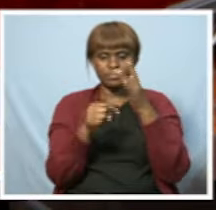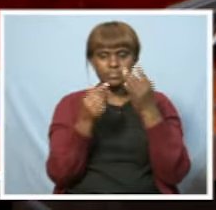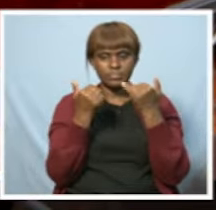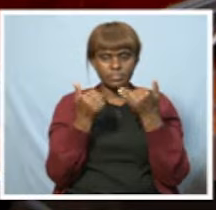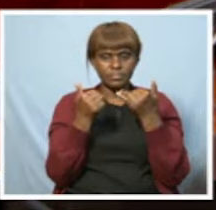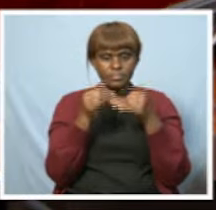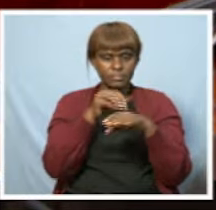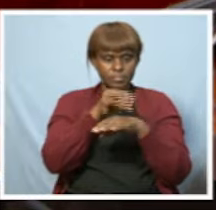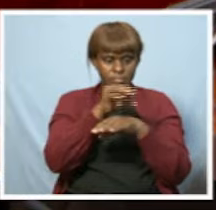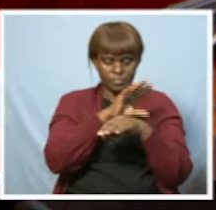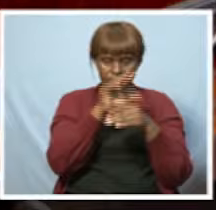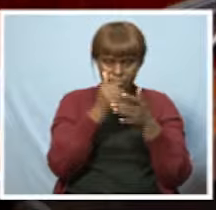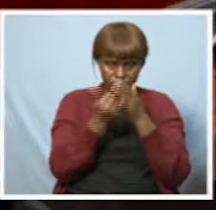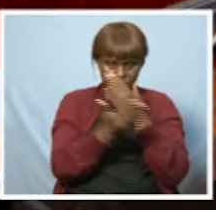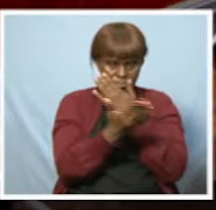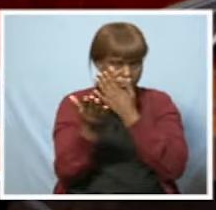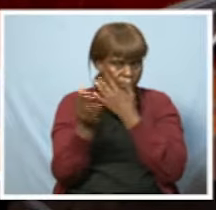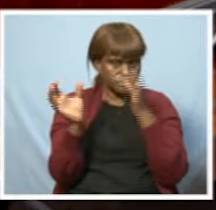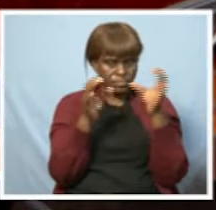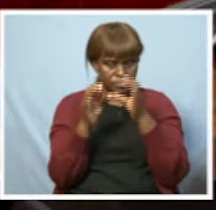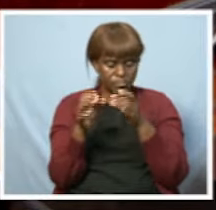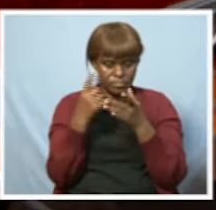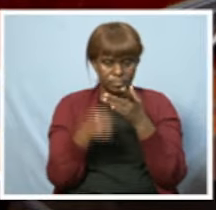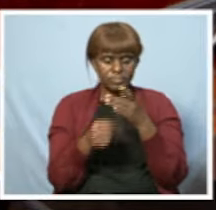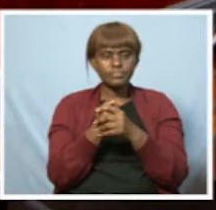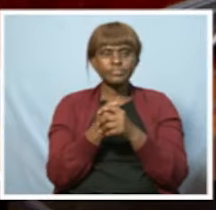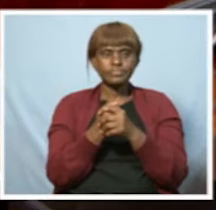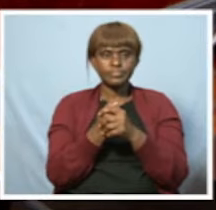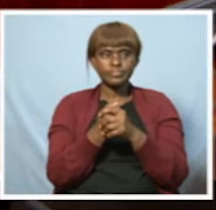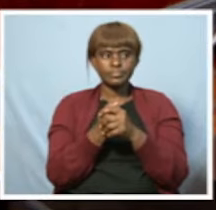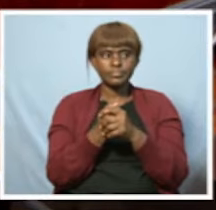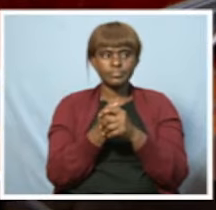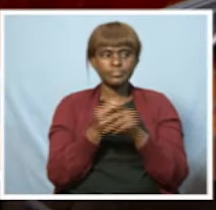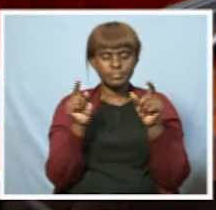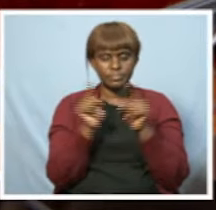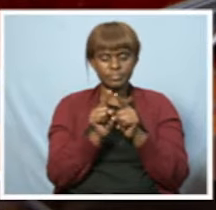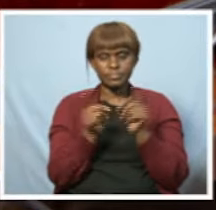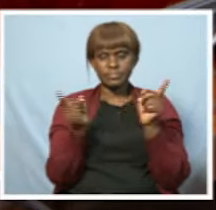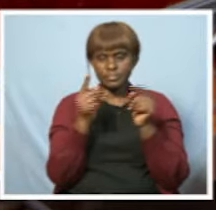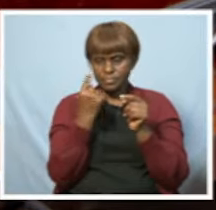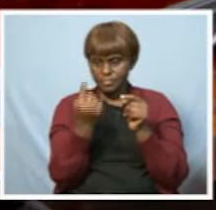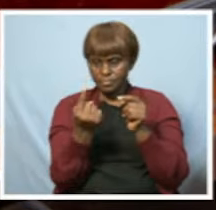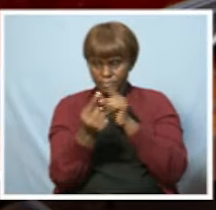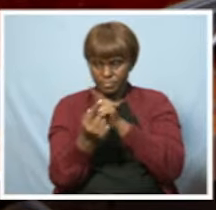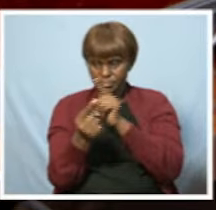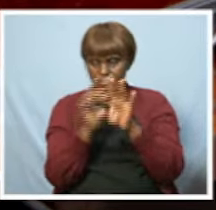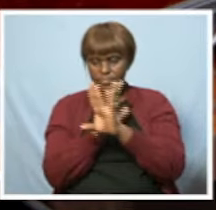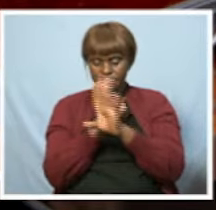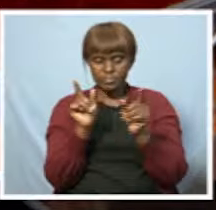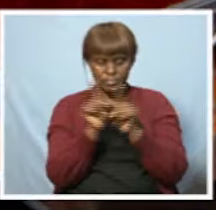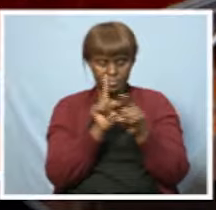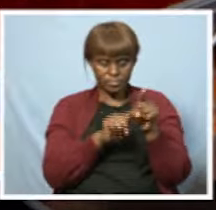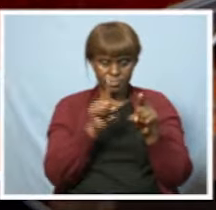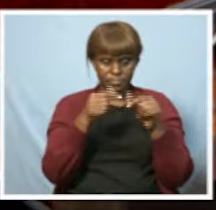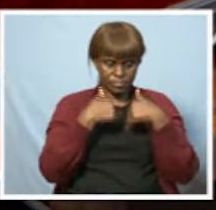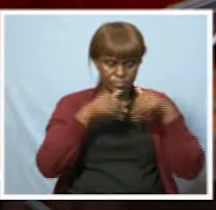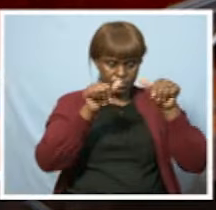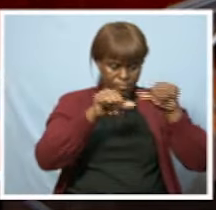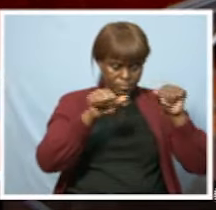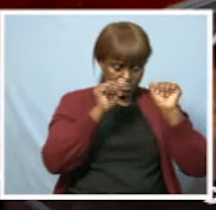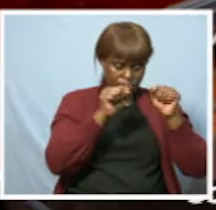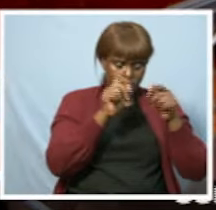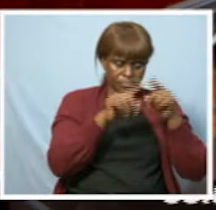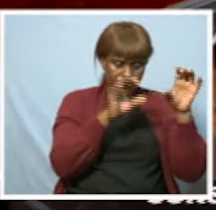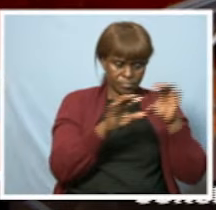the advice of the committee is, as long as one is a Zambian and you've assessed that they are able to